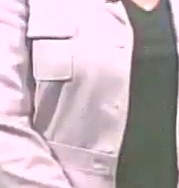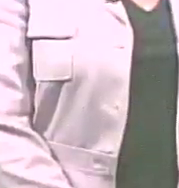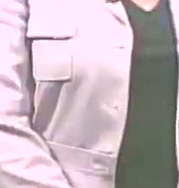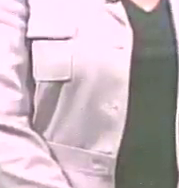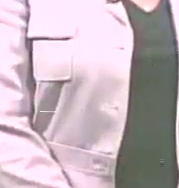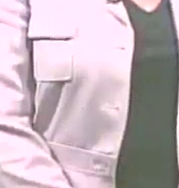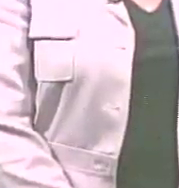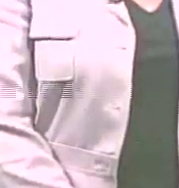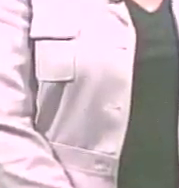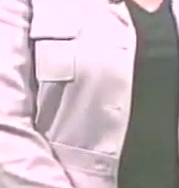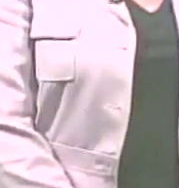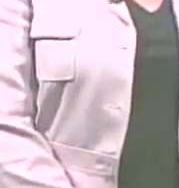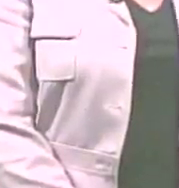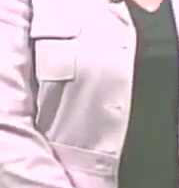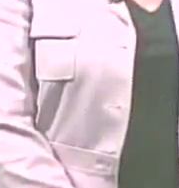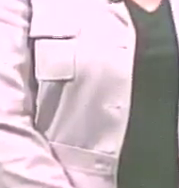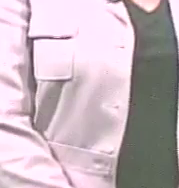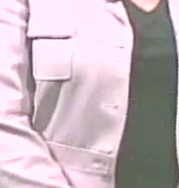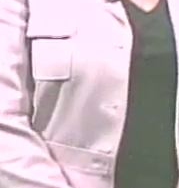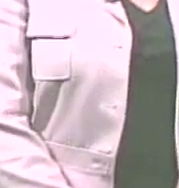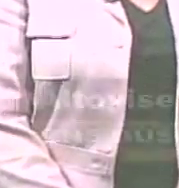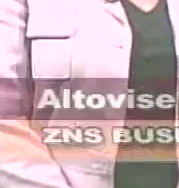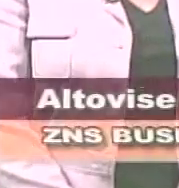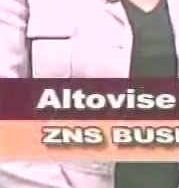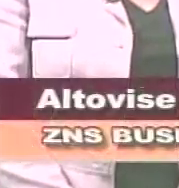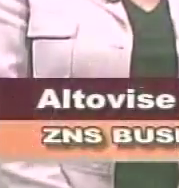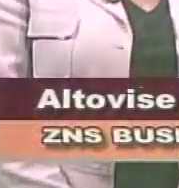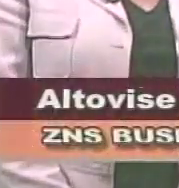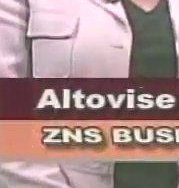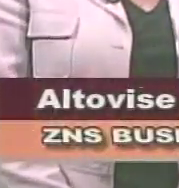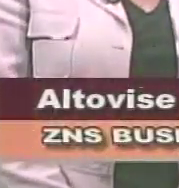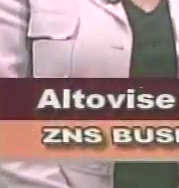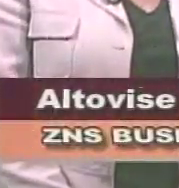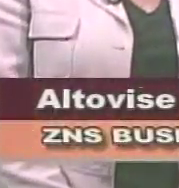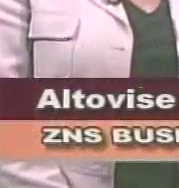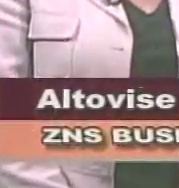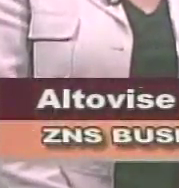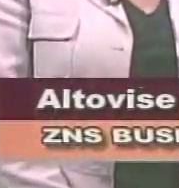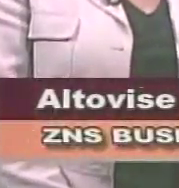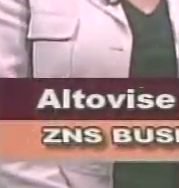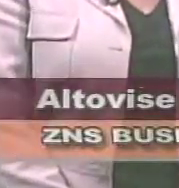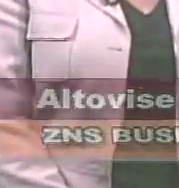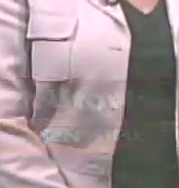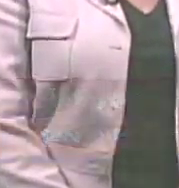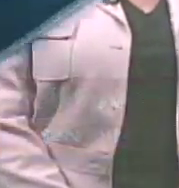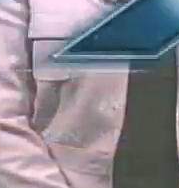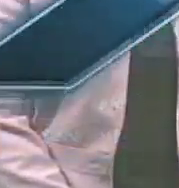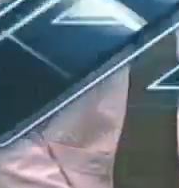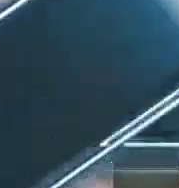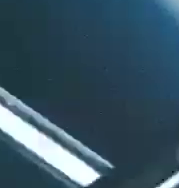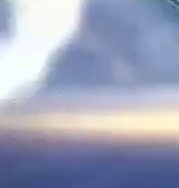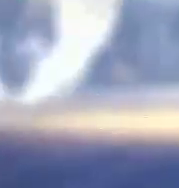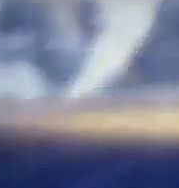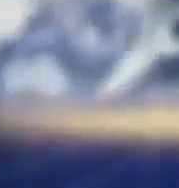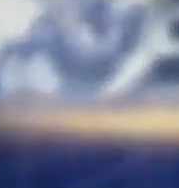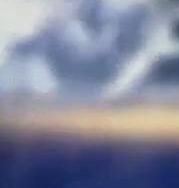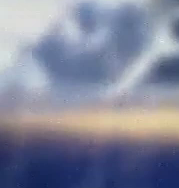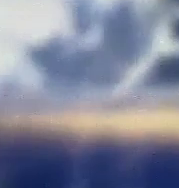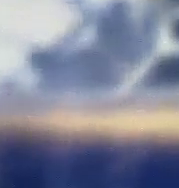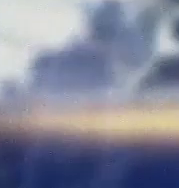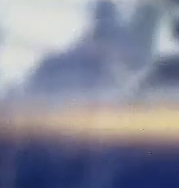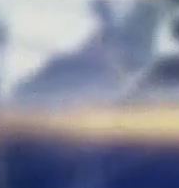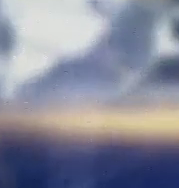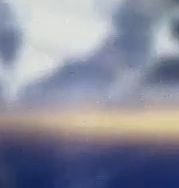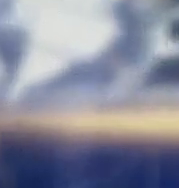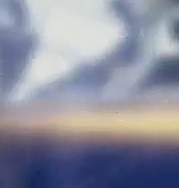Welcome to tonight's edition of The Business Beat, sponsored by Royal Fidelity. Good evening, Bahamas. I'm Altavis Munnings. Let's take a look at what's making business news today. The local daily